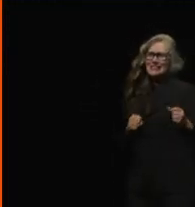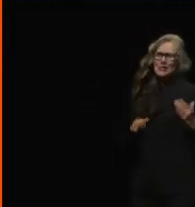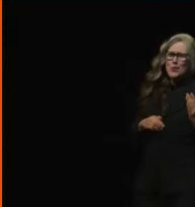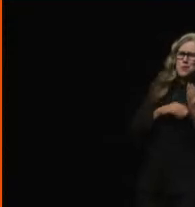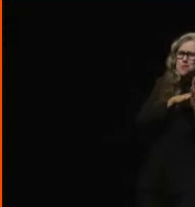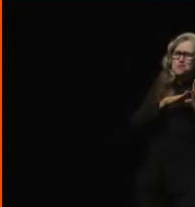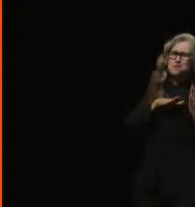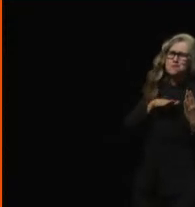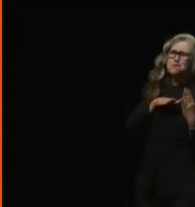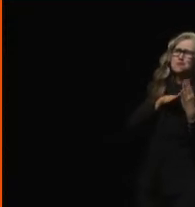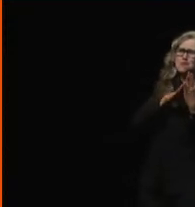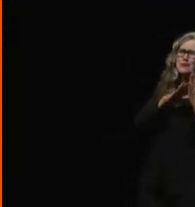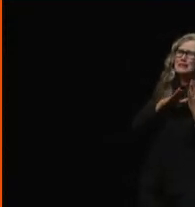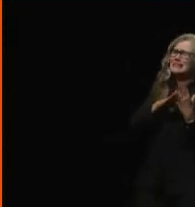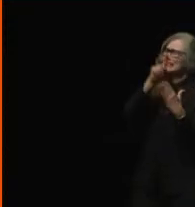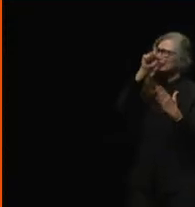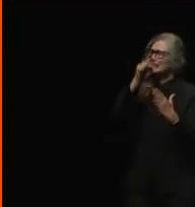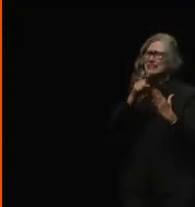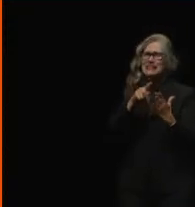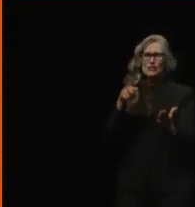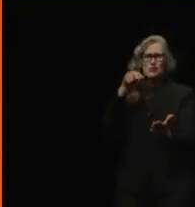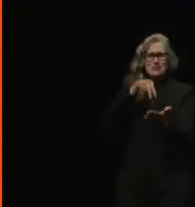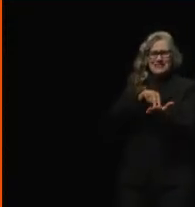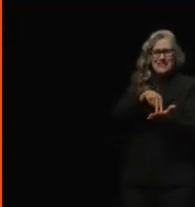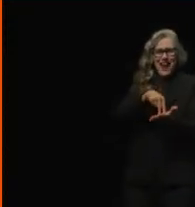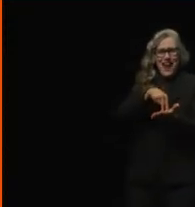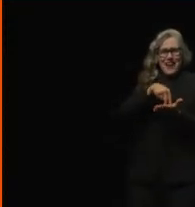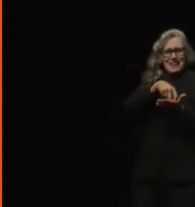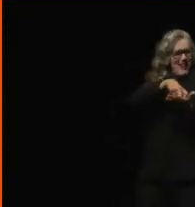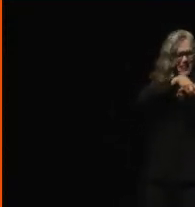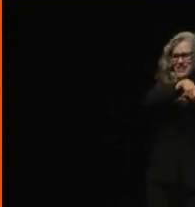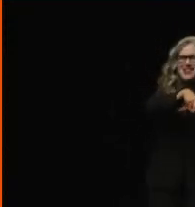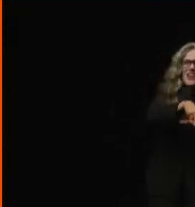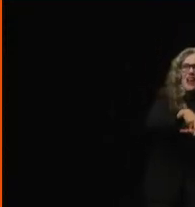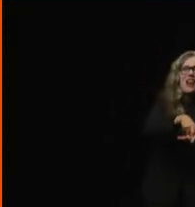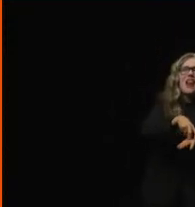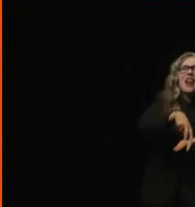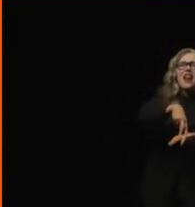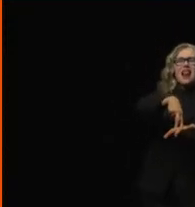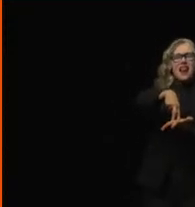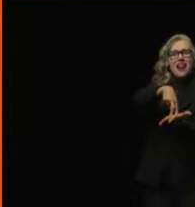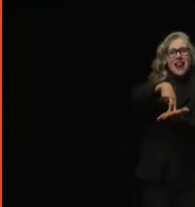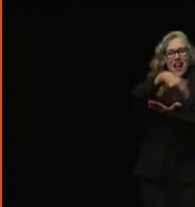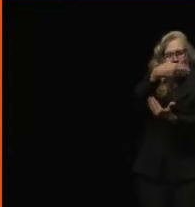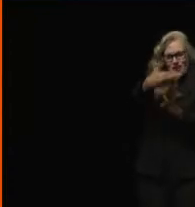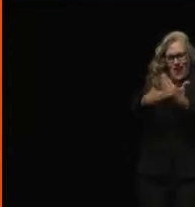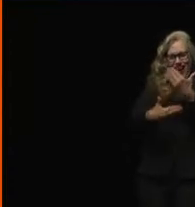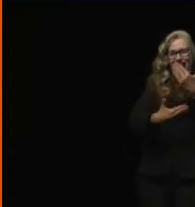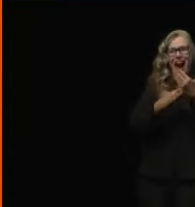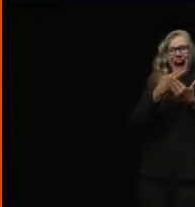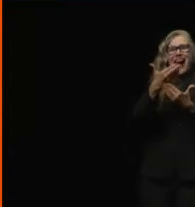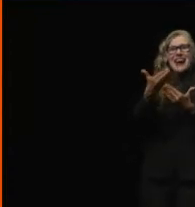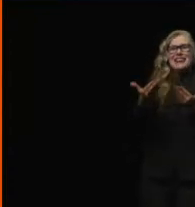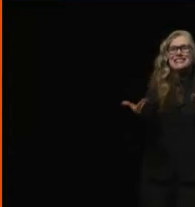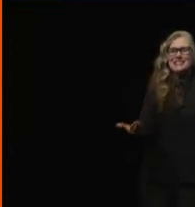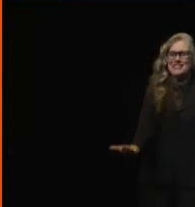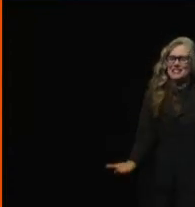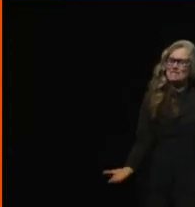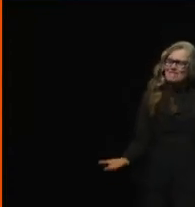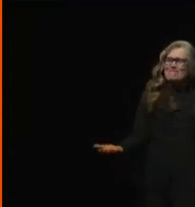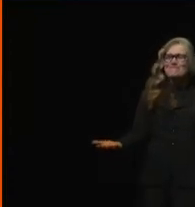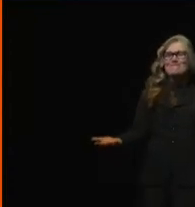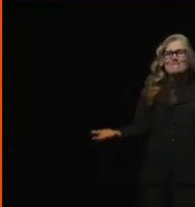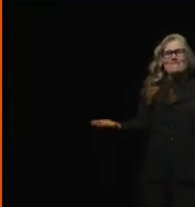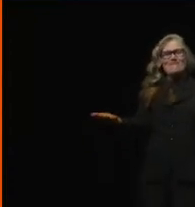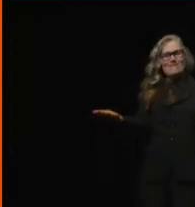to stand is a power that's placed in your hands,